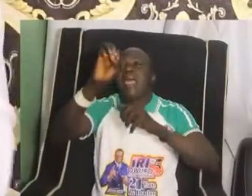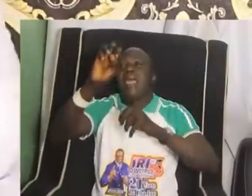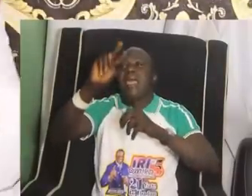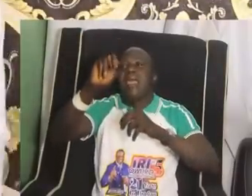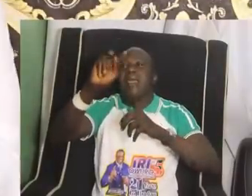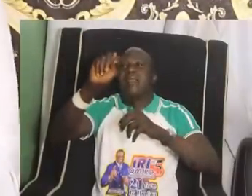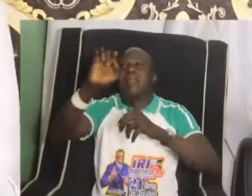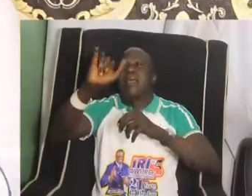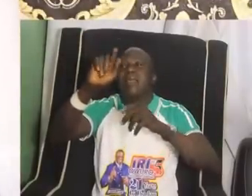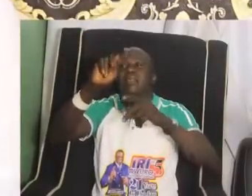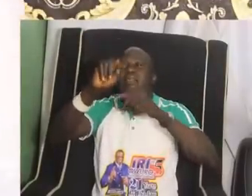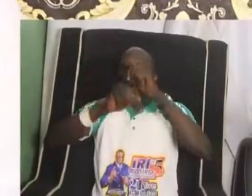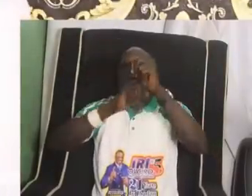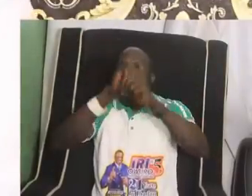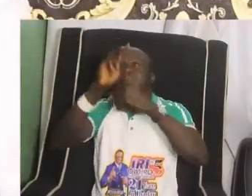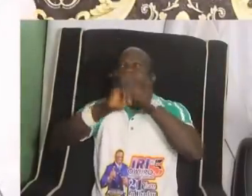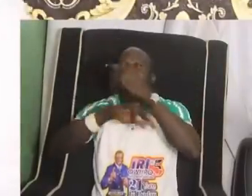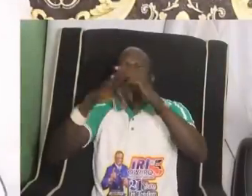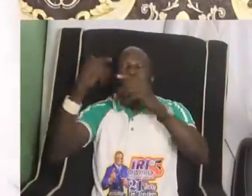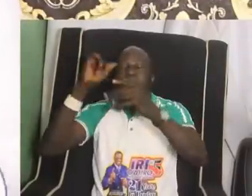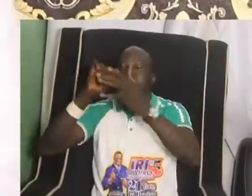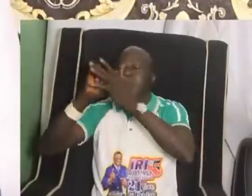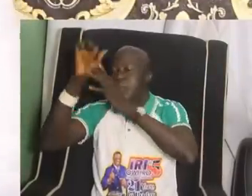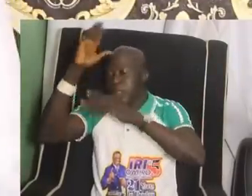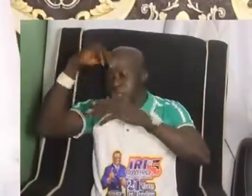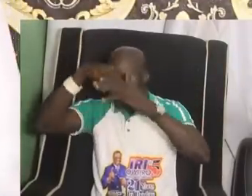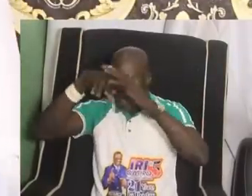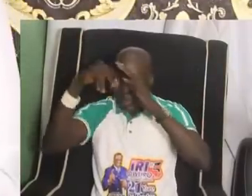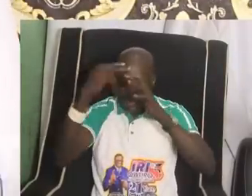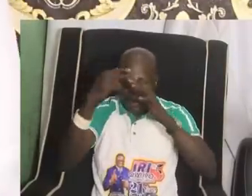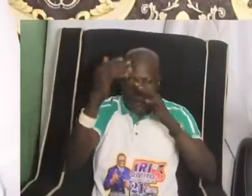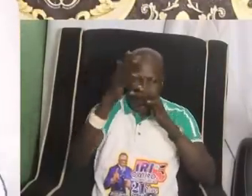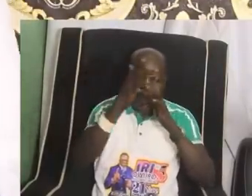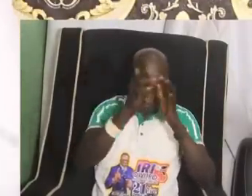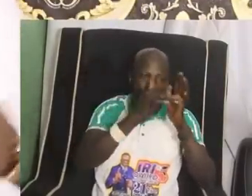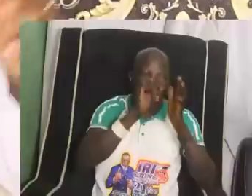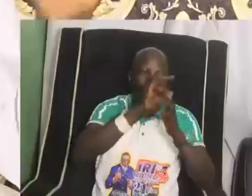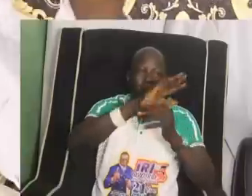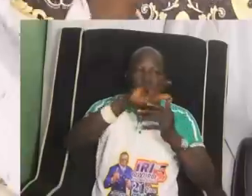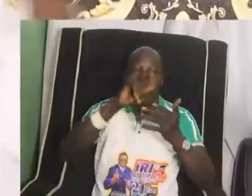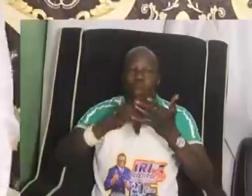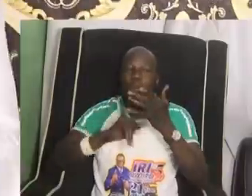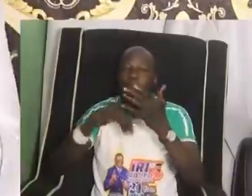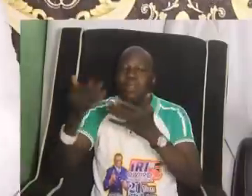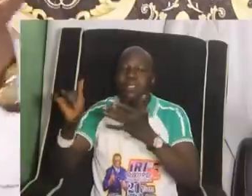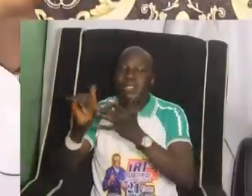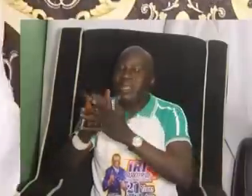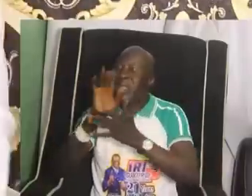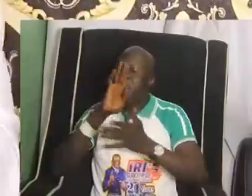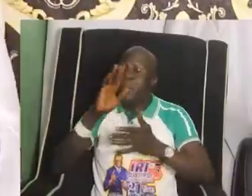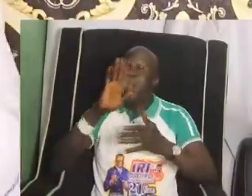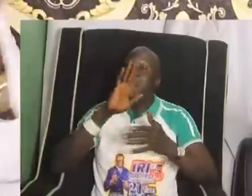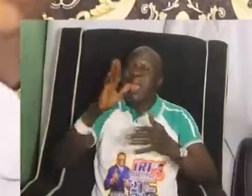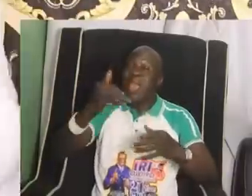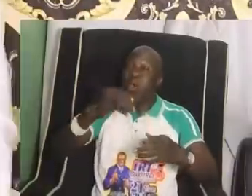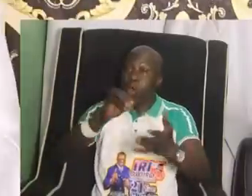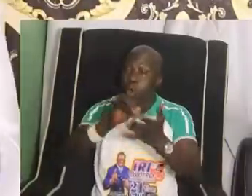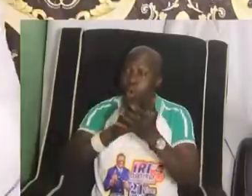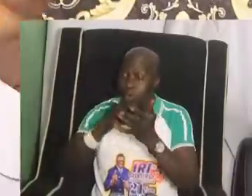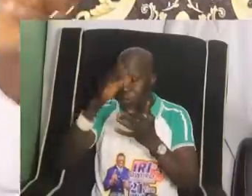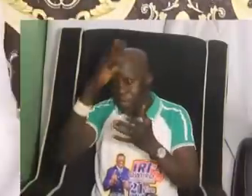dua! Oluwa Jesu! Oluwa Jesu! Oluwa Jesu! Ẹni mi mo. Oluwa